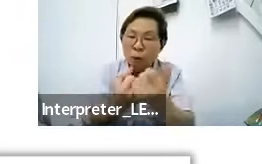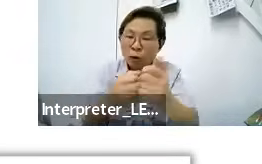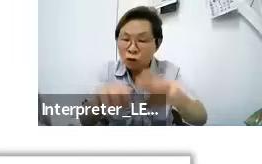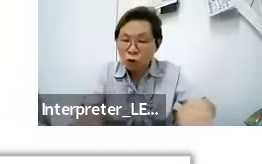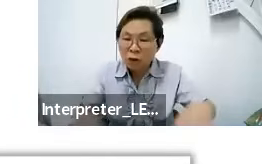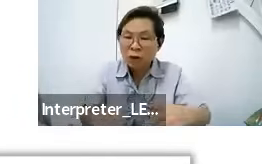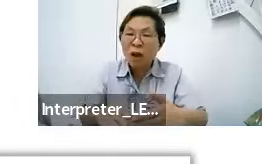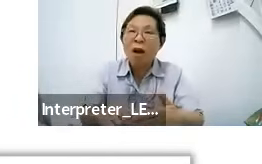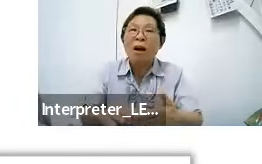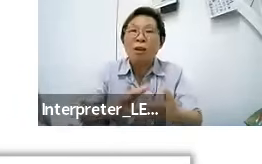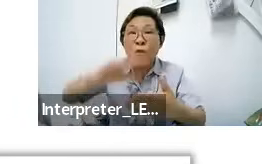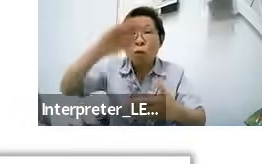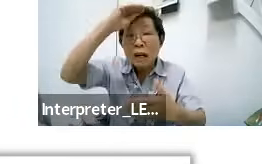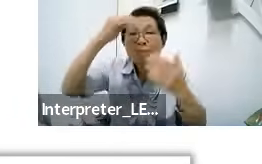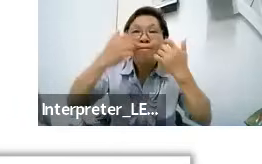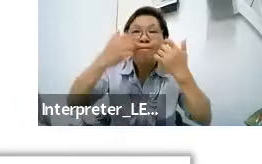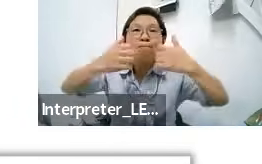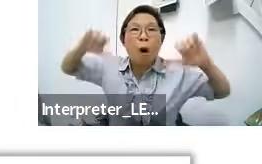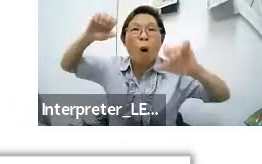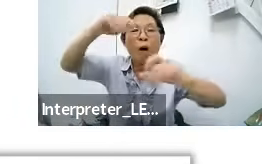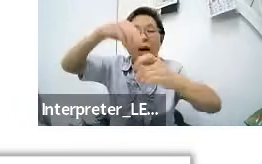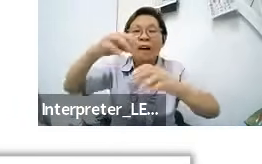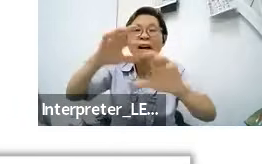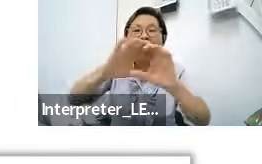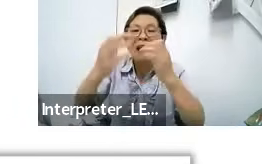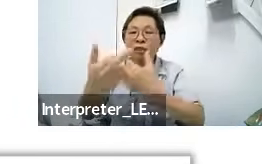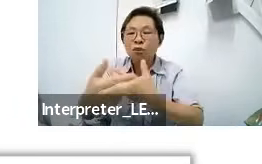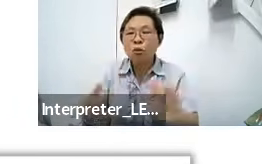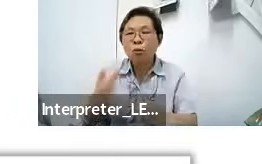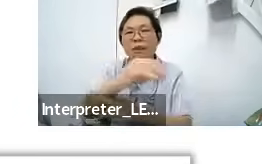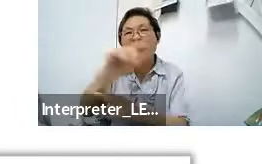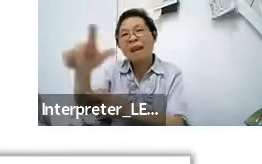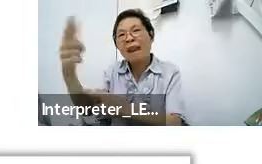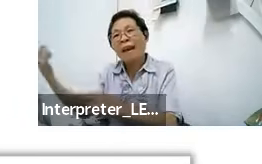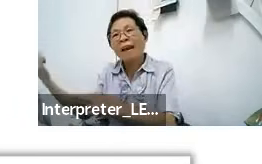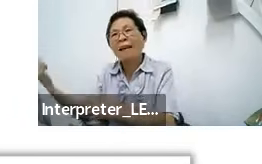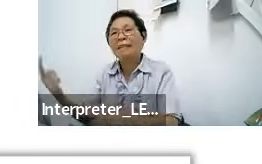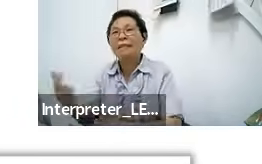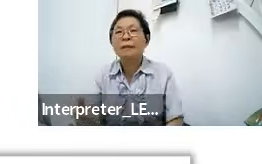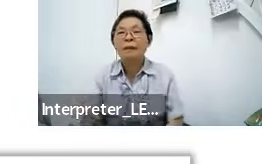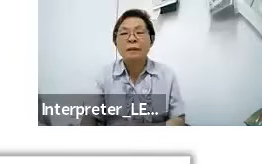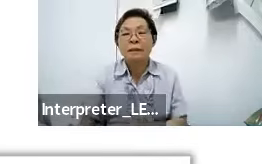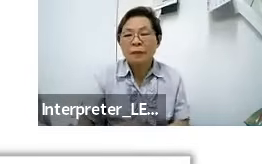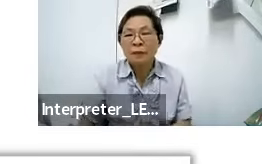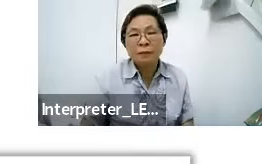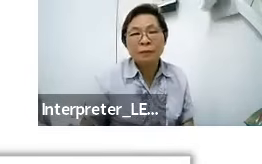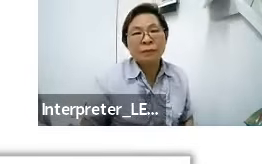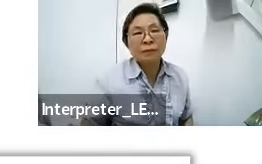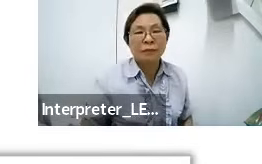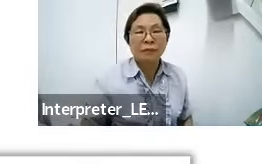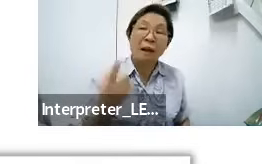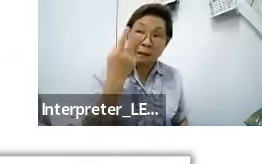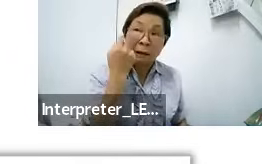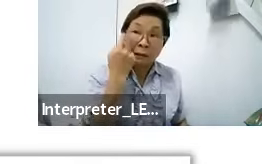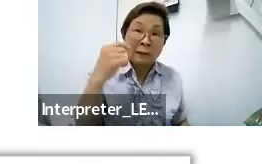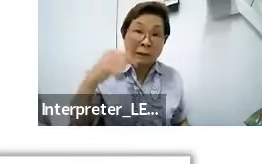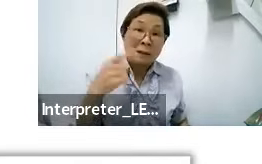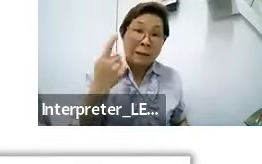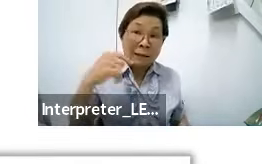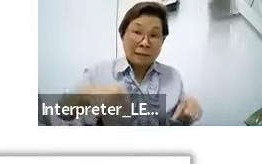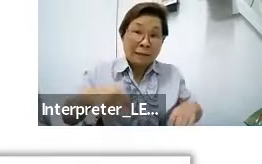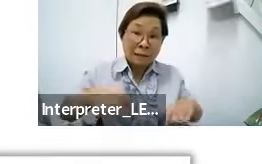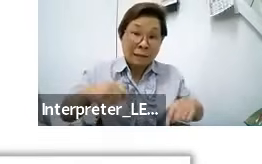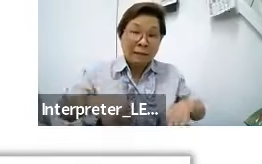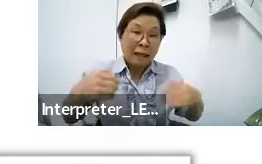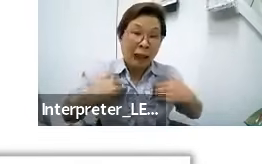learn effectively in classrooms and other learning contexts. So, and currently this resource is